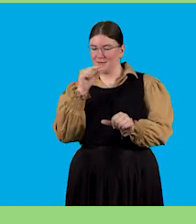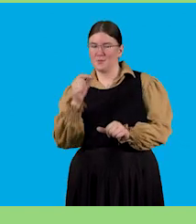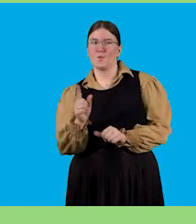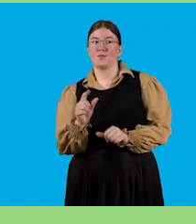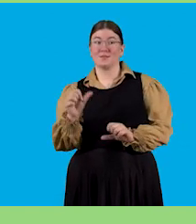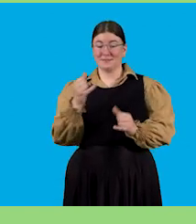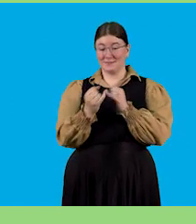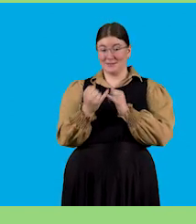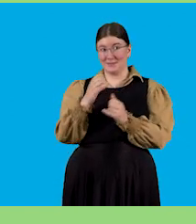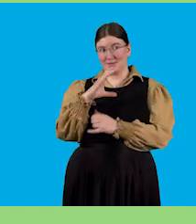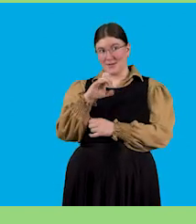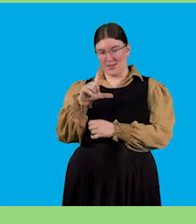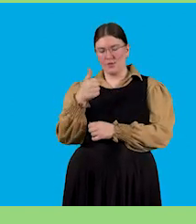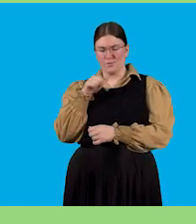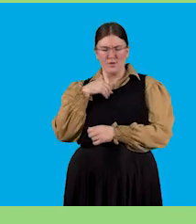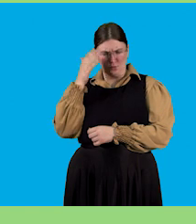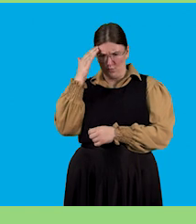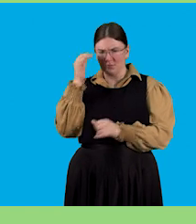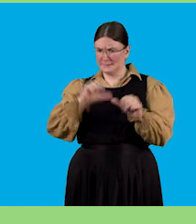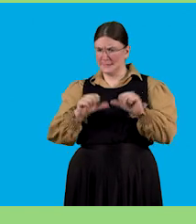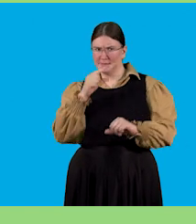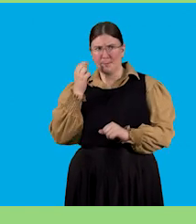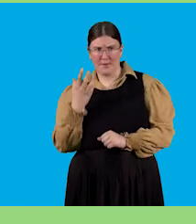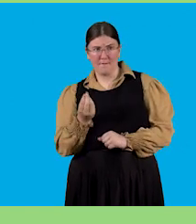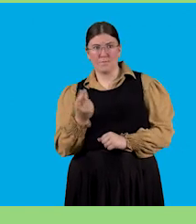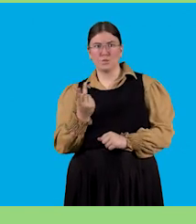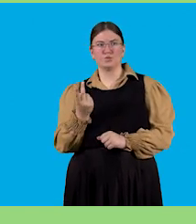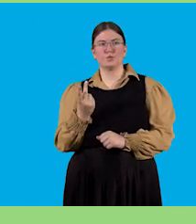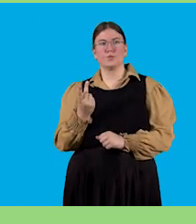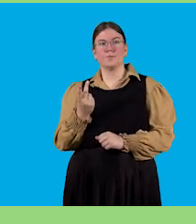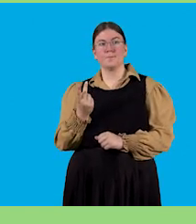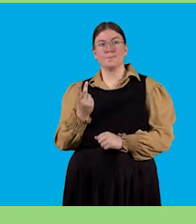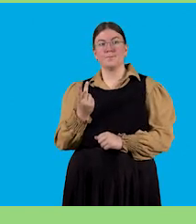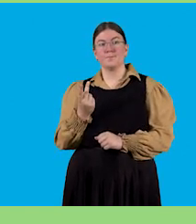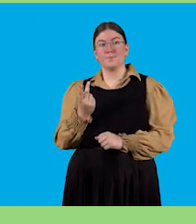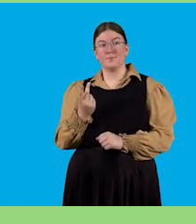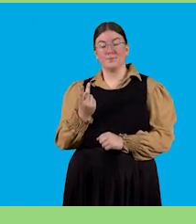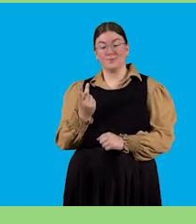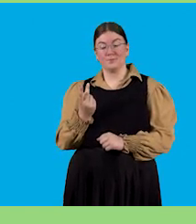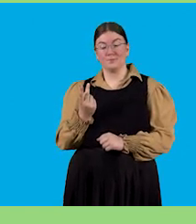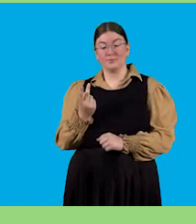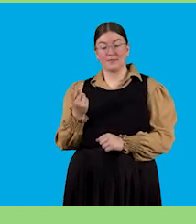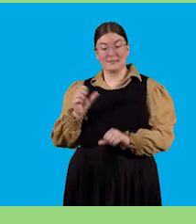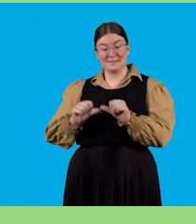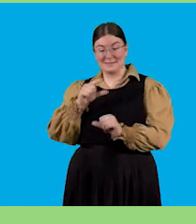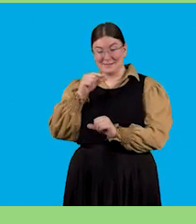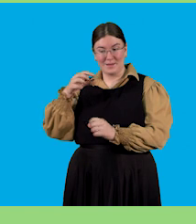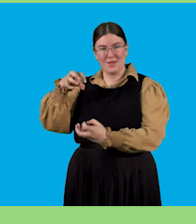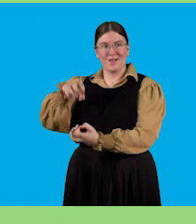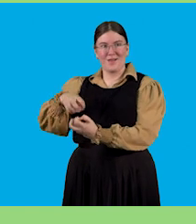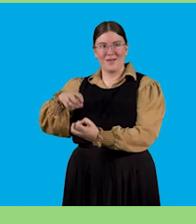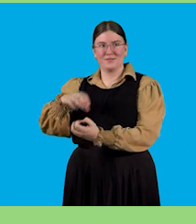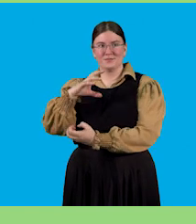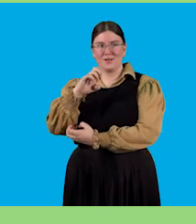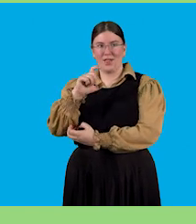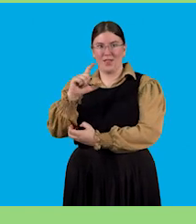Sex cells, we know that there's a scientific name for sex cells, and there is a scientific name